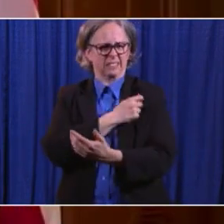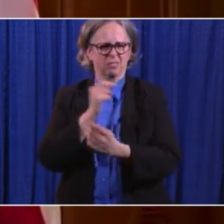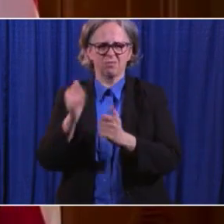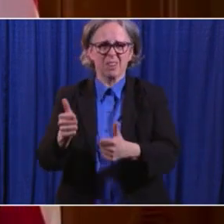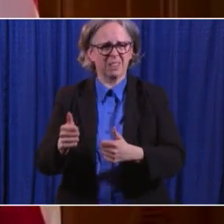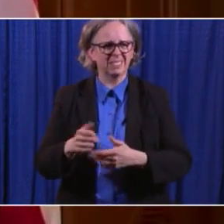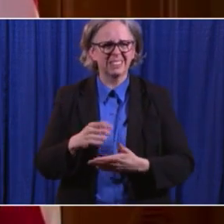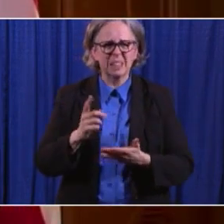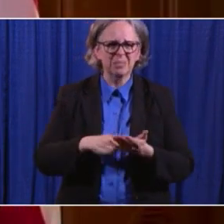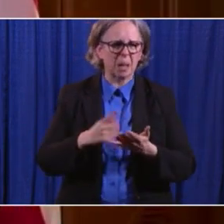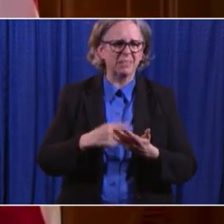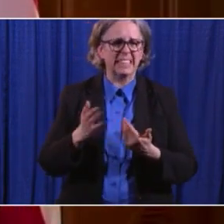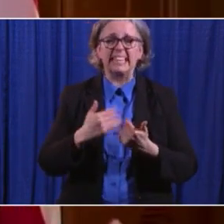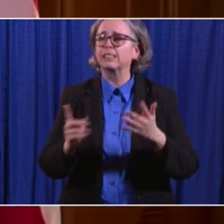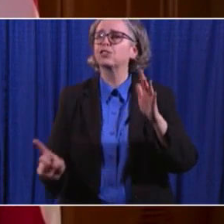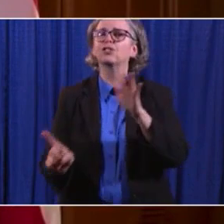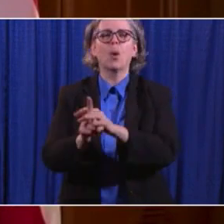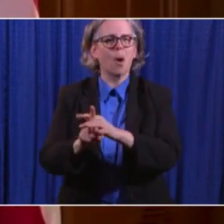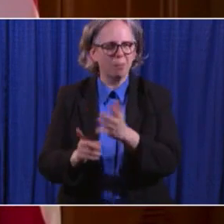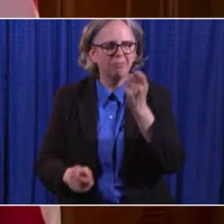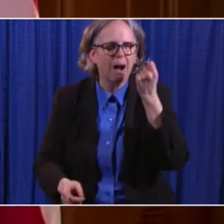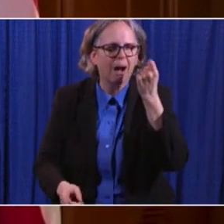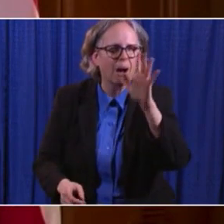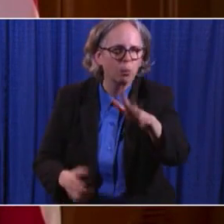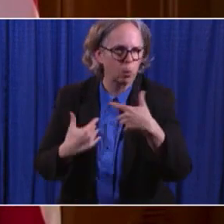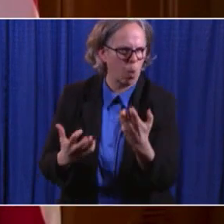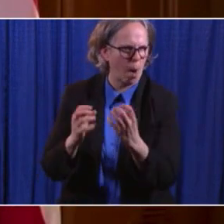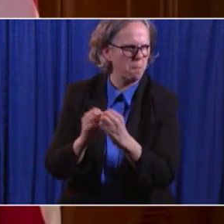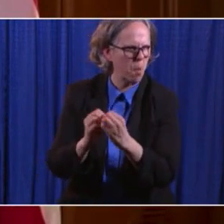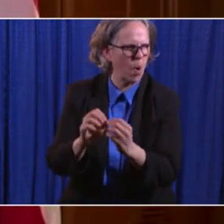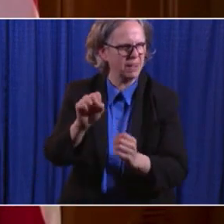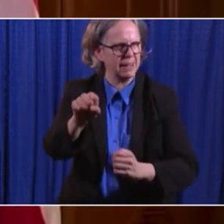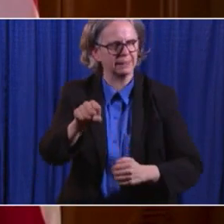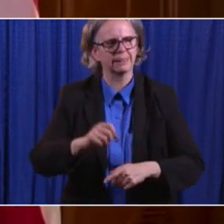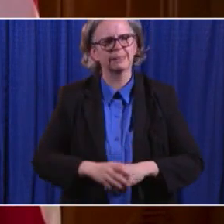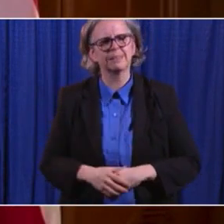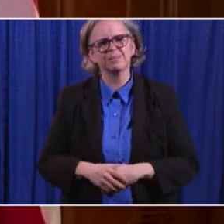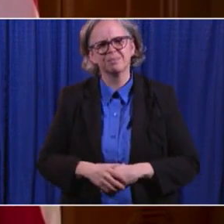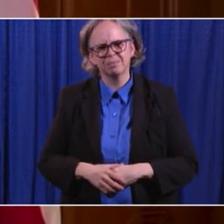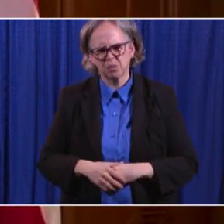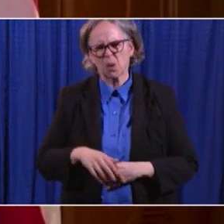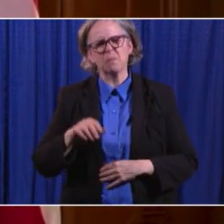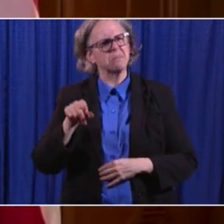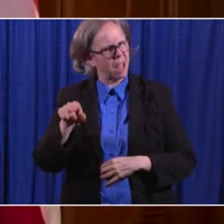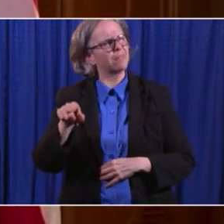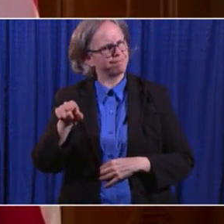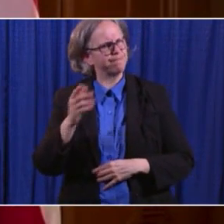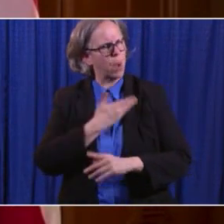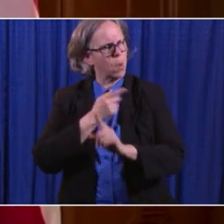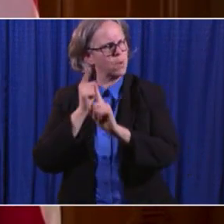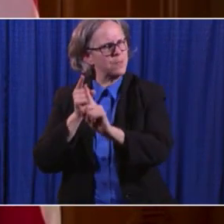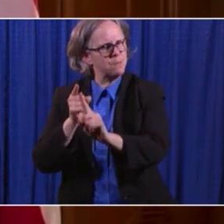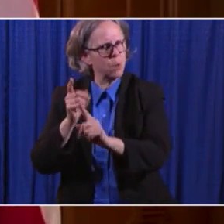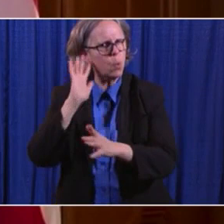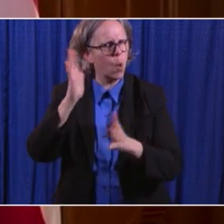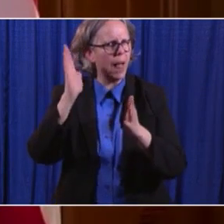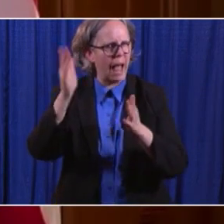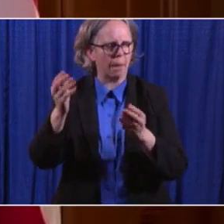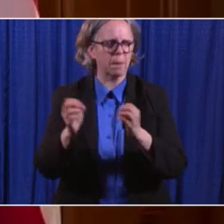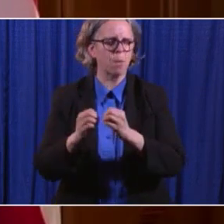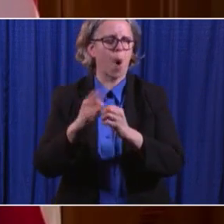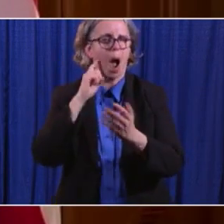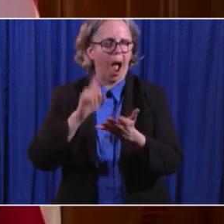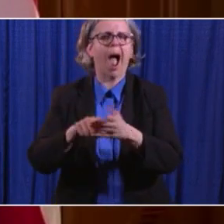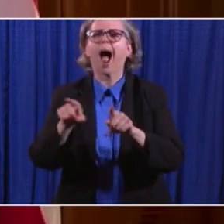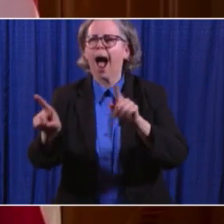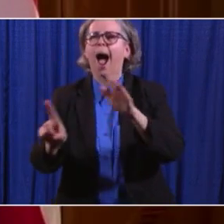neighborhood and opening it up and being able to handle anybody who walks up is going to be one way that